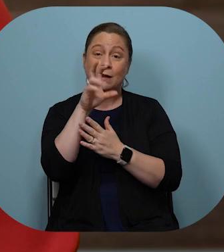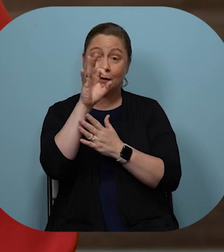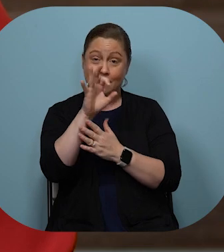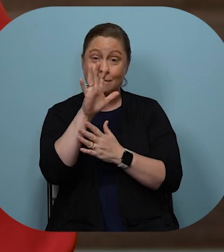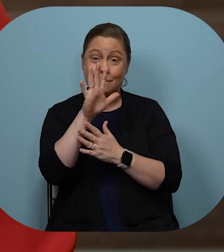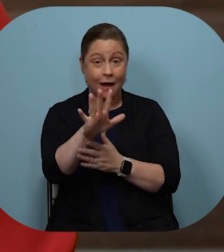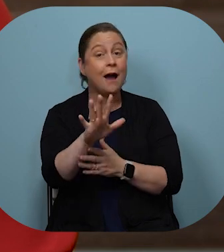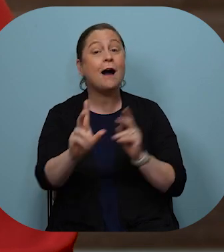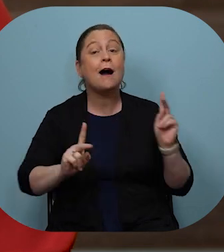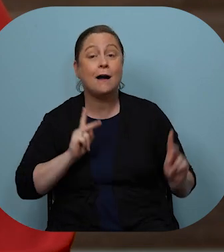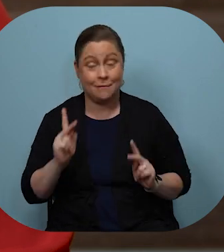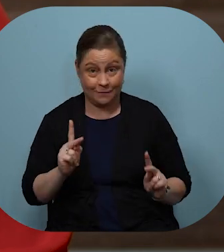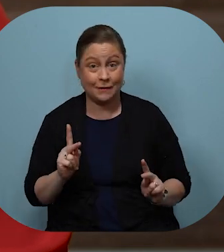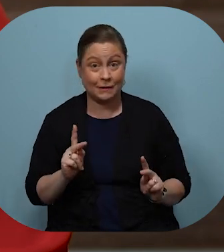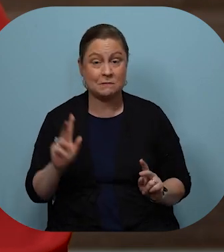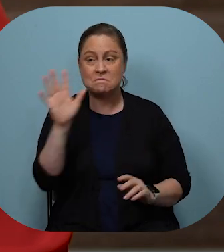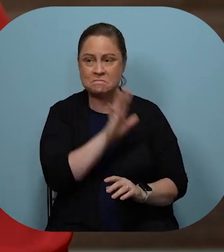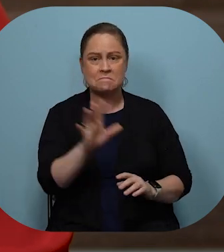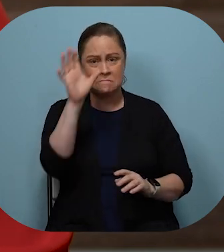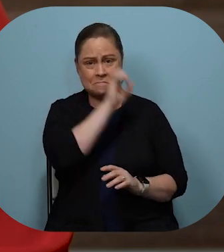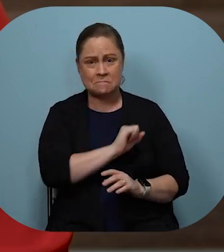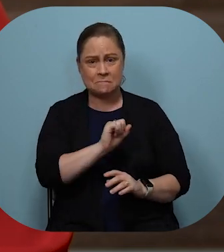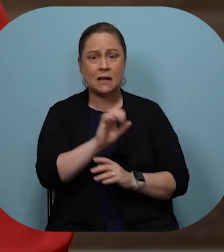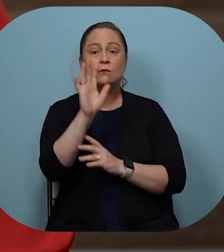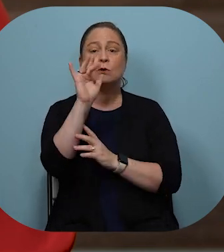100,295 individuals, and an estimated